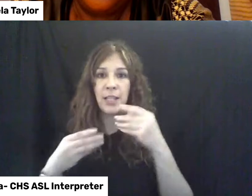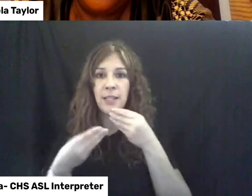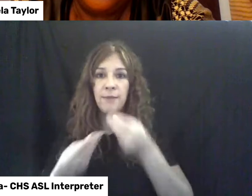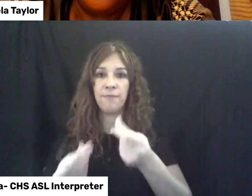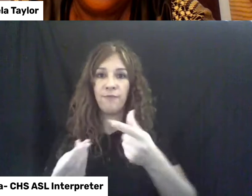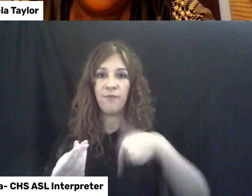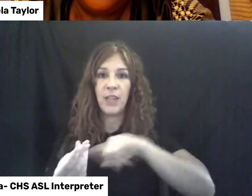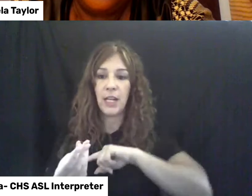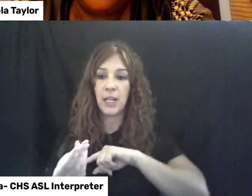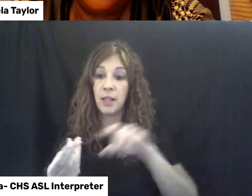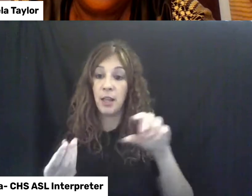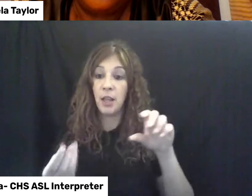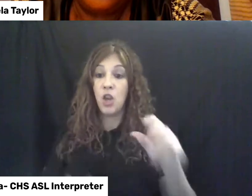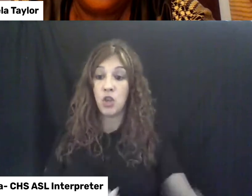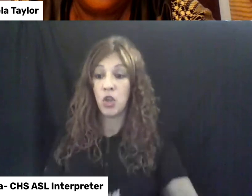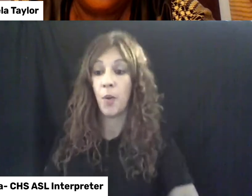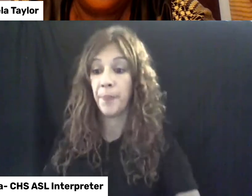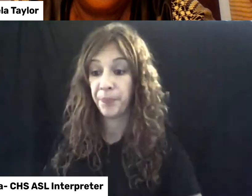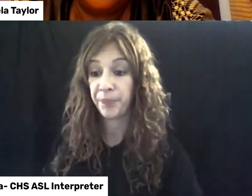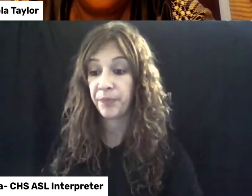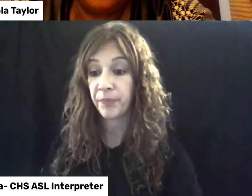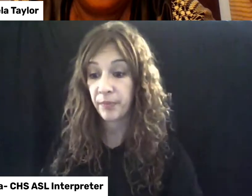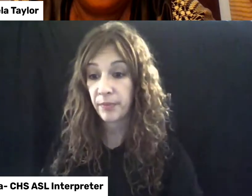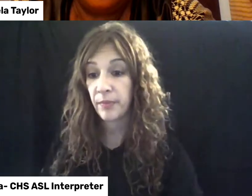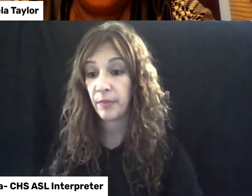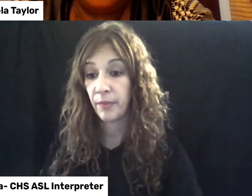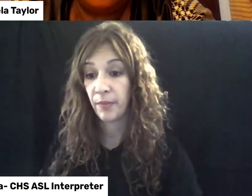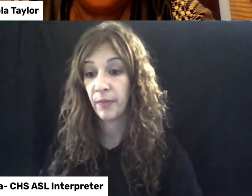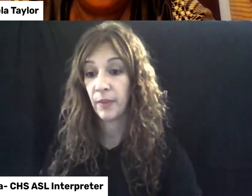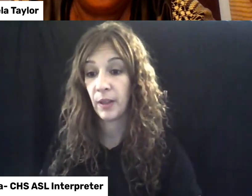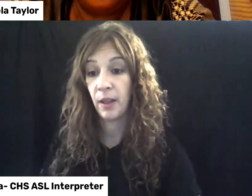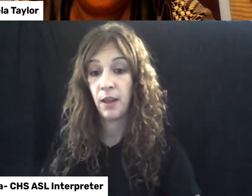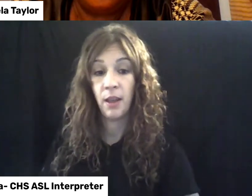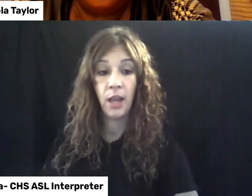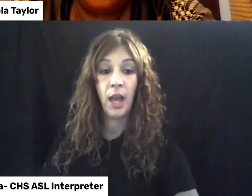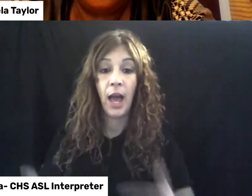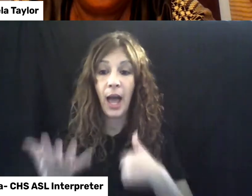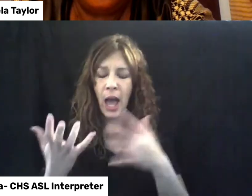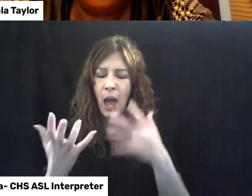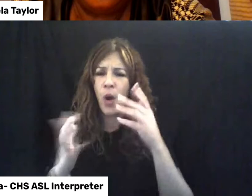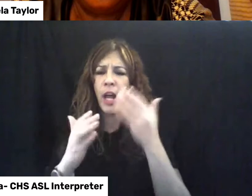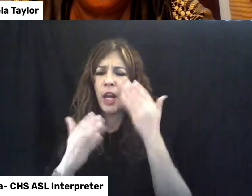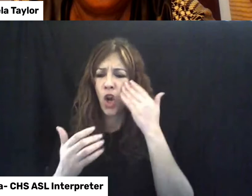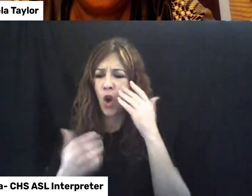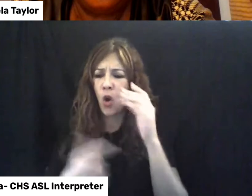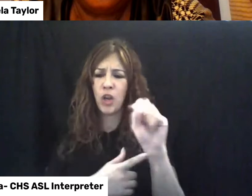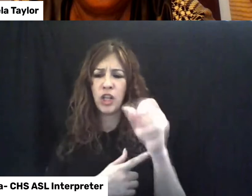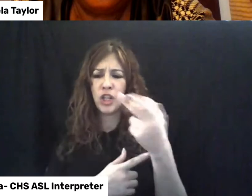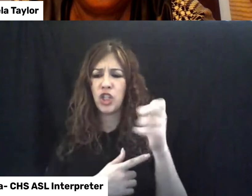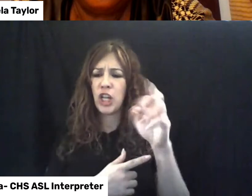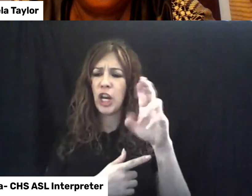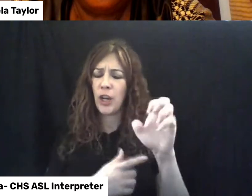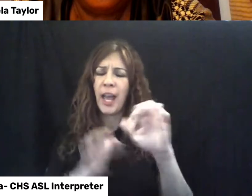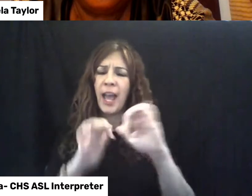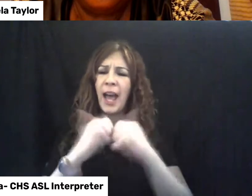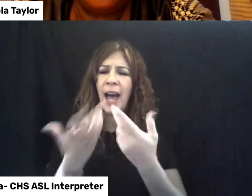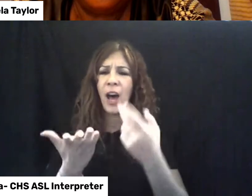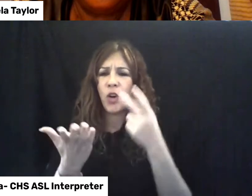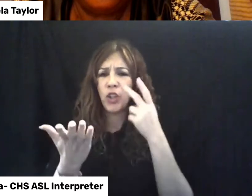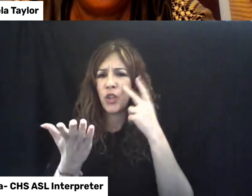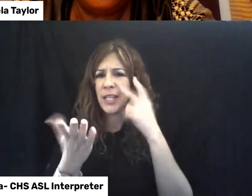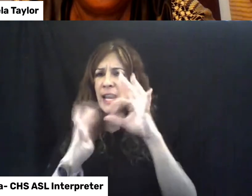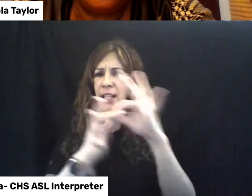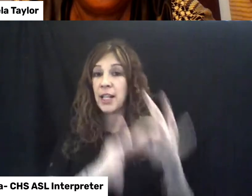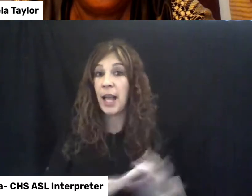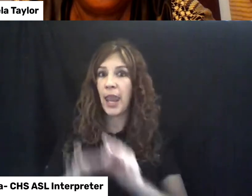kick it over to you and then back to you, Angela, on how do you see that in action with the collective, this shared vision approach and how